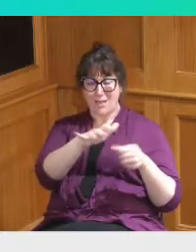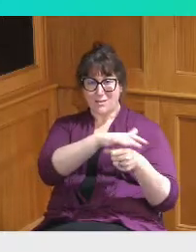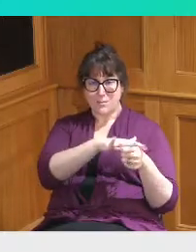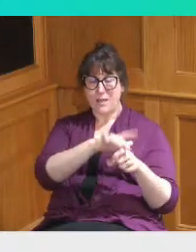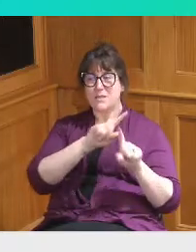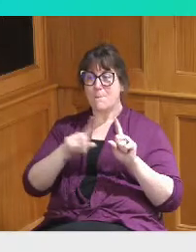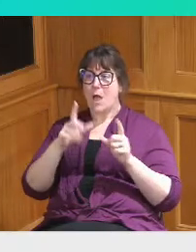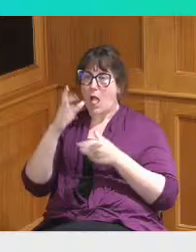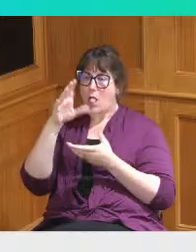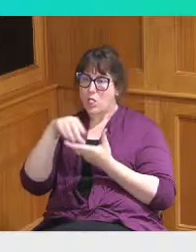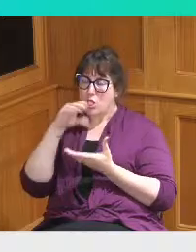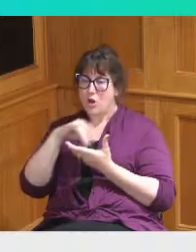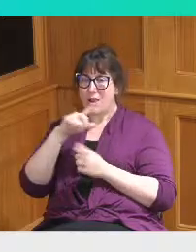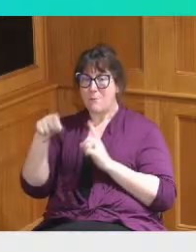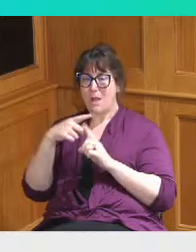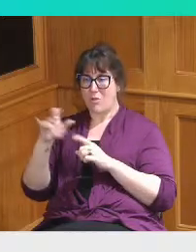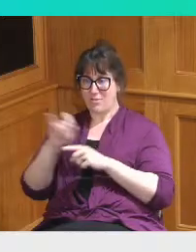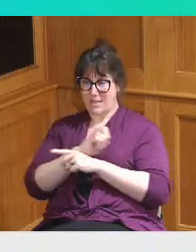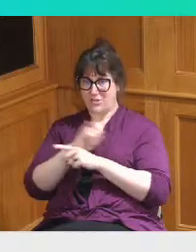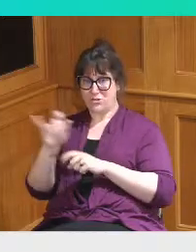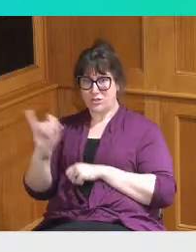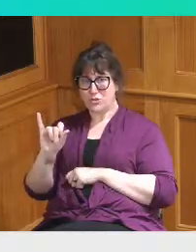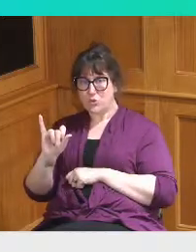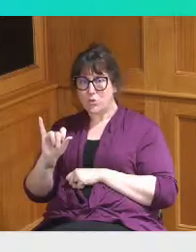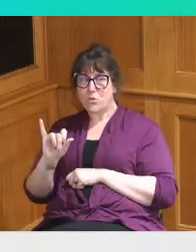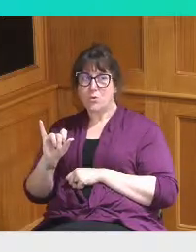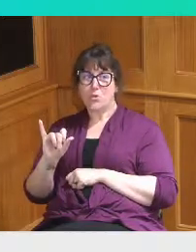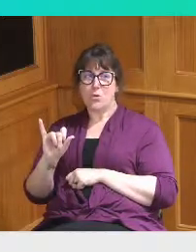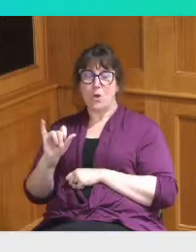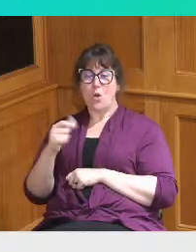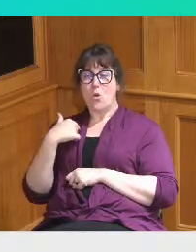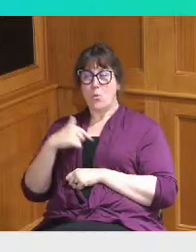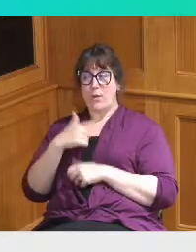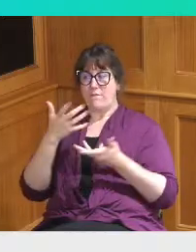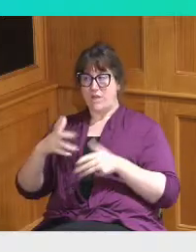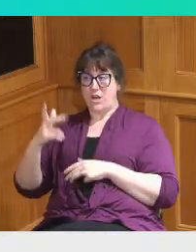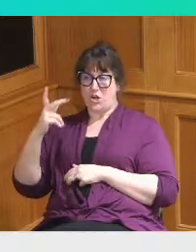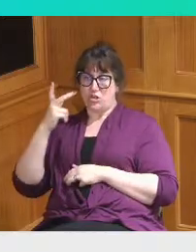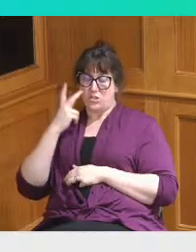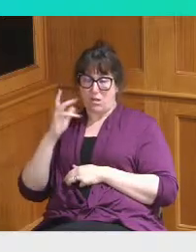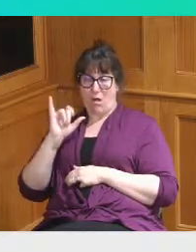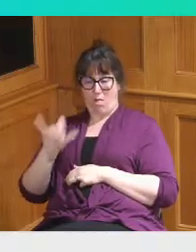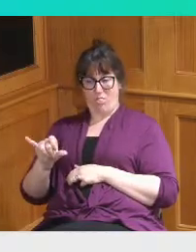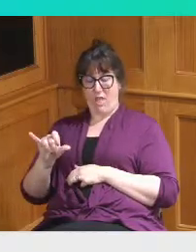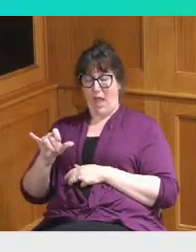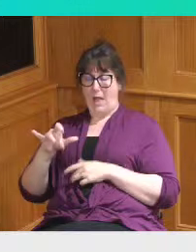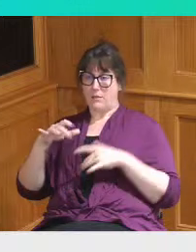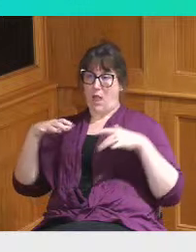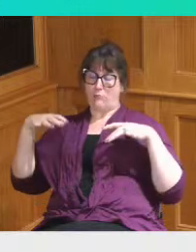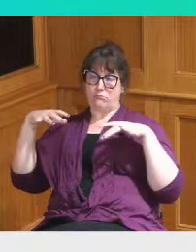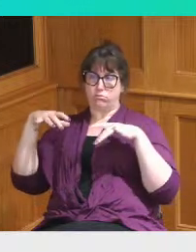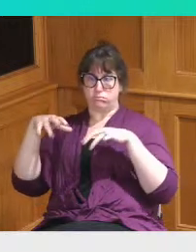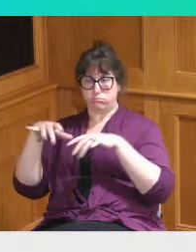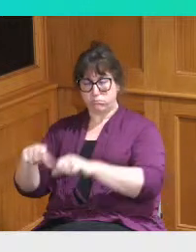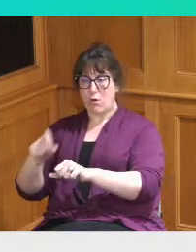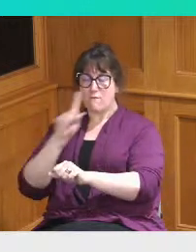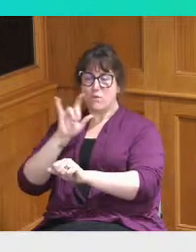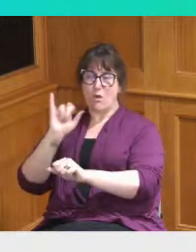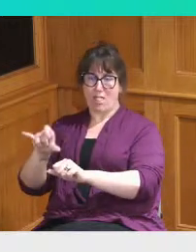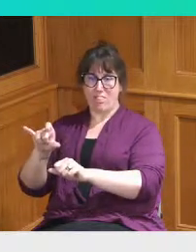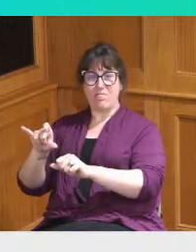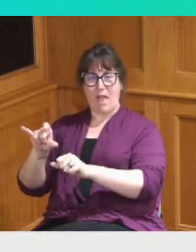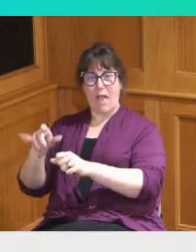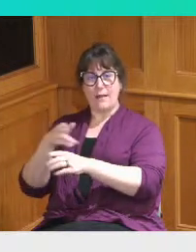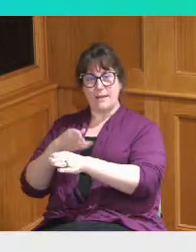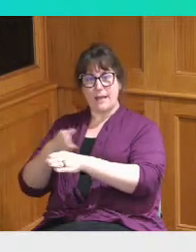about the industry. And one thing we heard was, after the gold rush we saw in this sort of microbrewery development in the last decade, there is a sort of